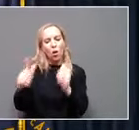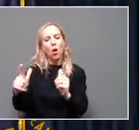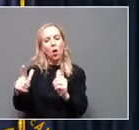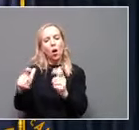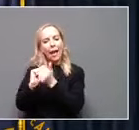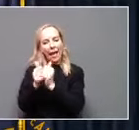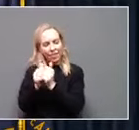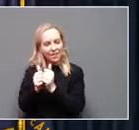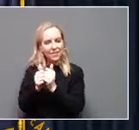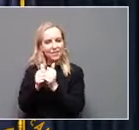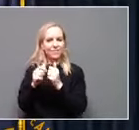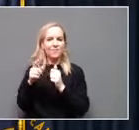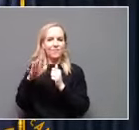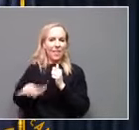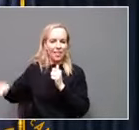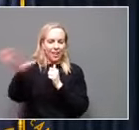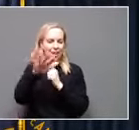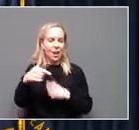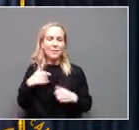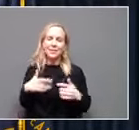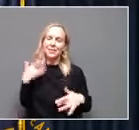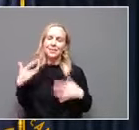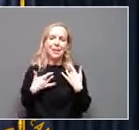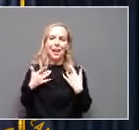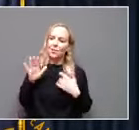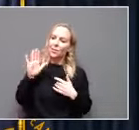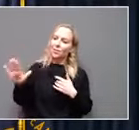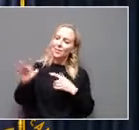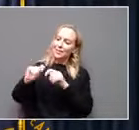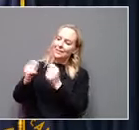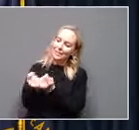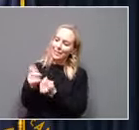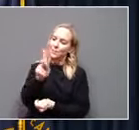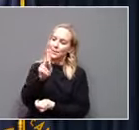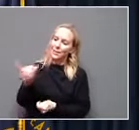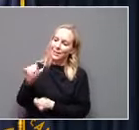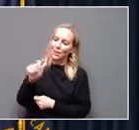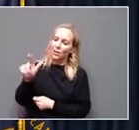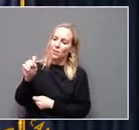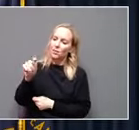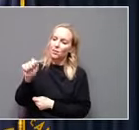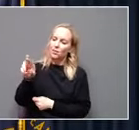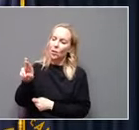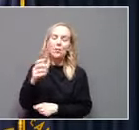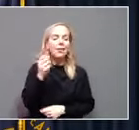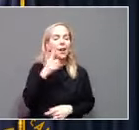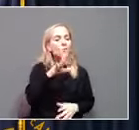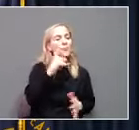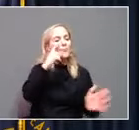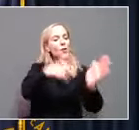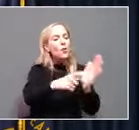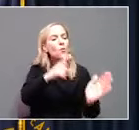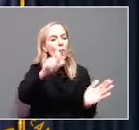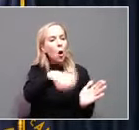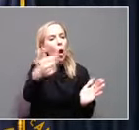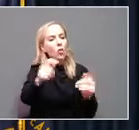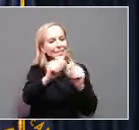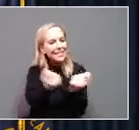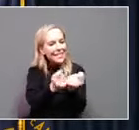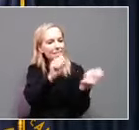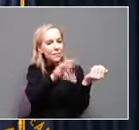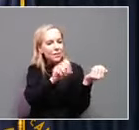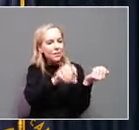I'm excited that she is one of our Team Kentucky All-Stars. But I also want to give a shout out to some other teams because